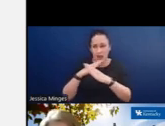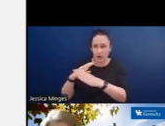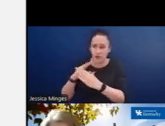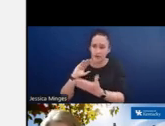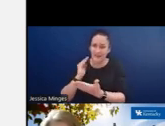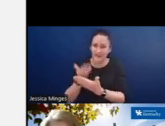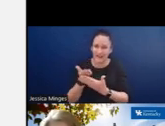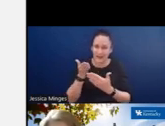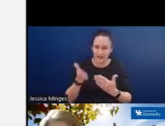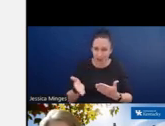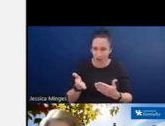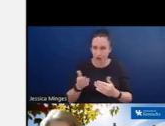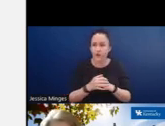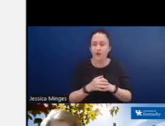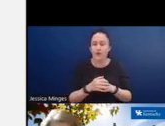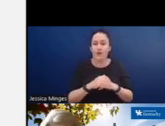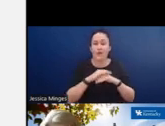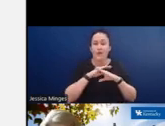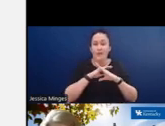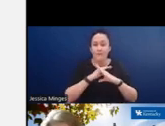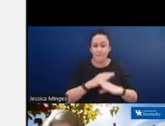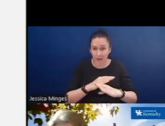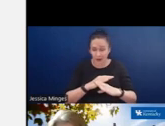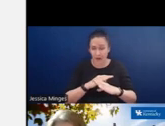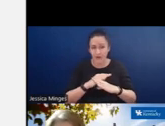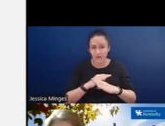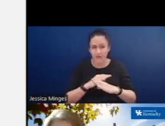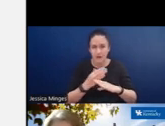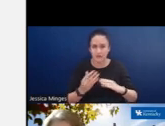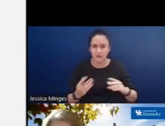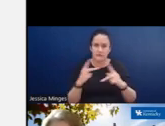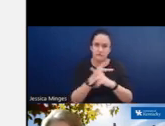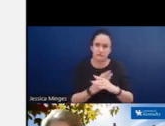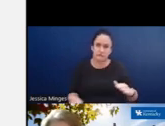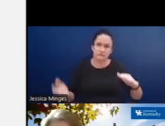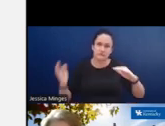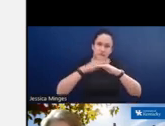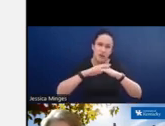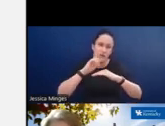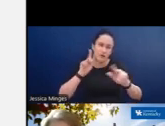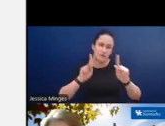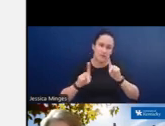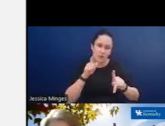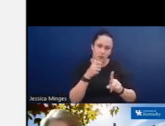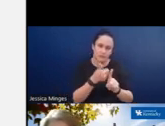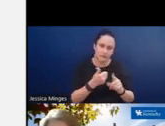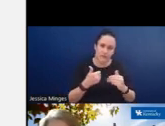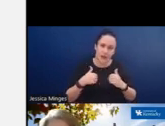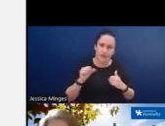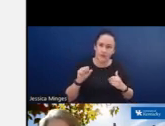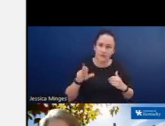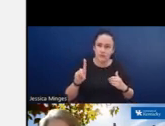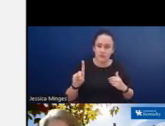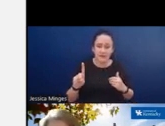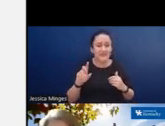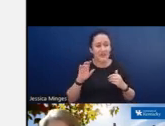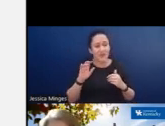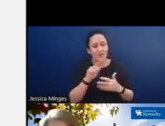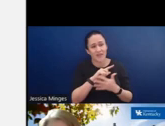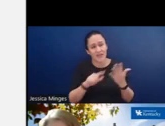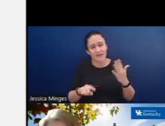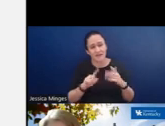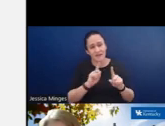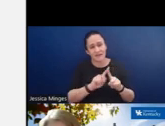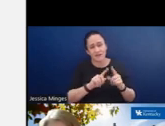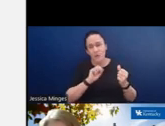And those barriers are just multiplied for people with a substance use disorder. And so these are ways that we can support people as